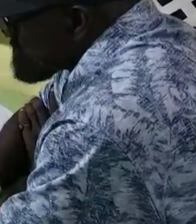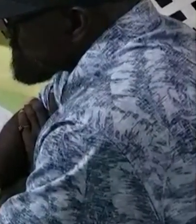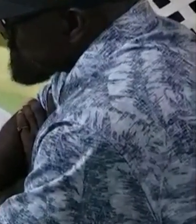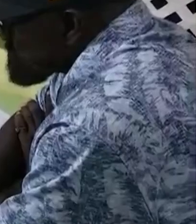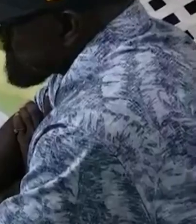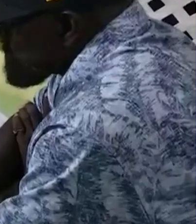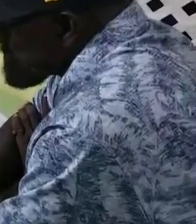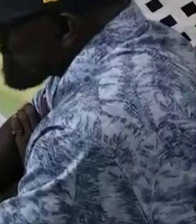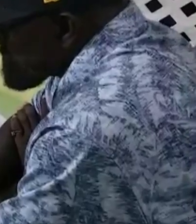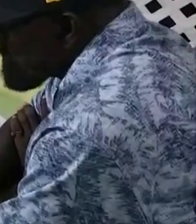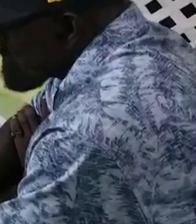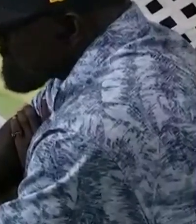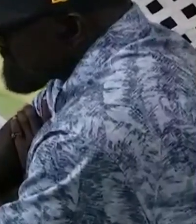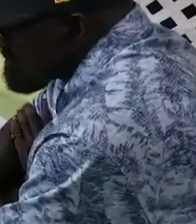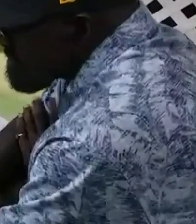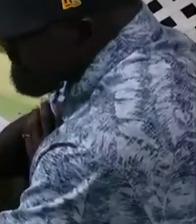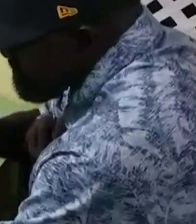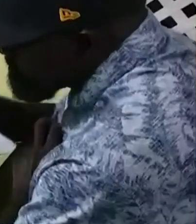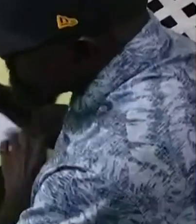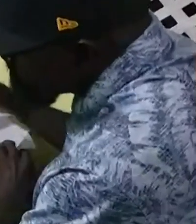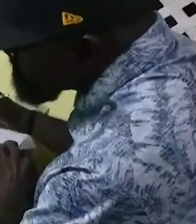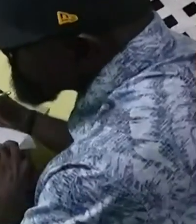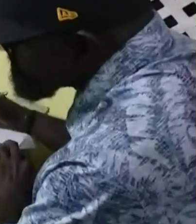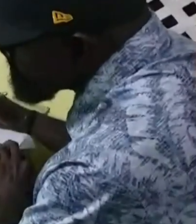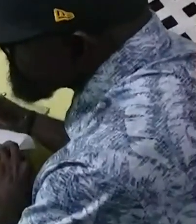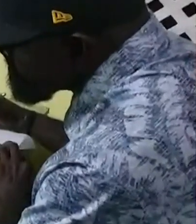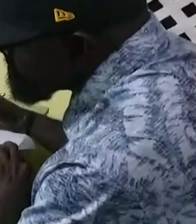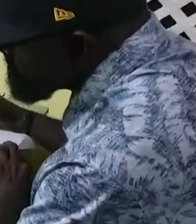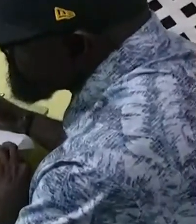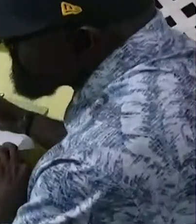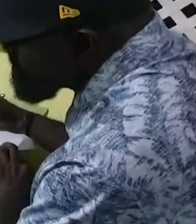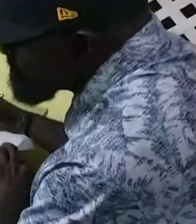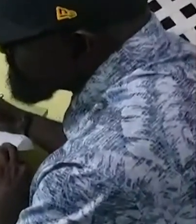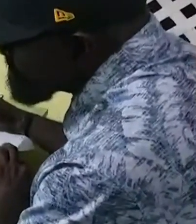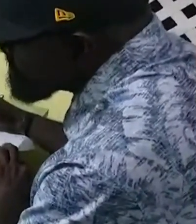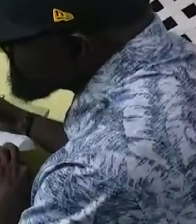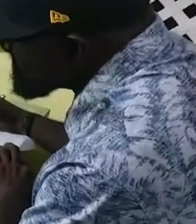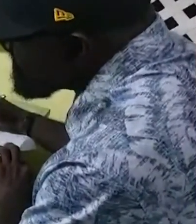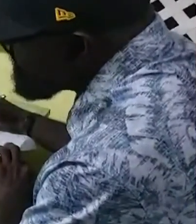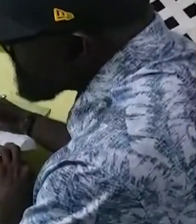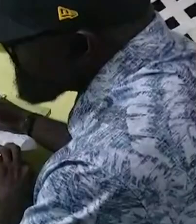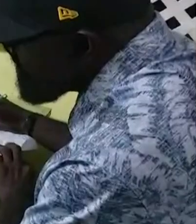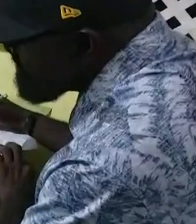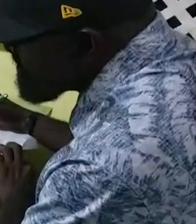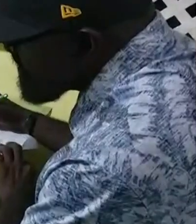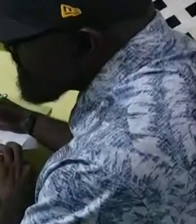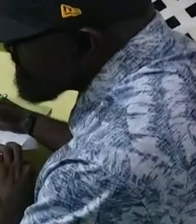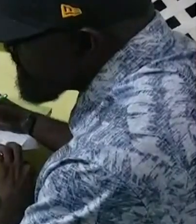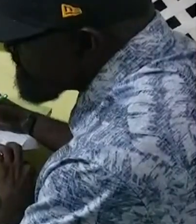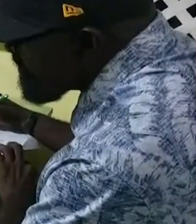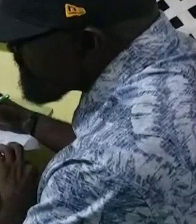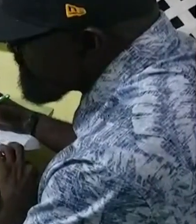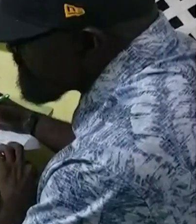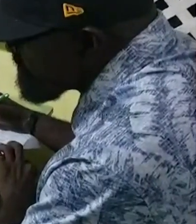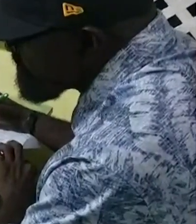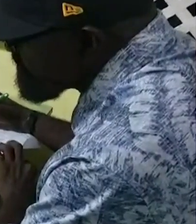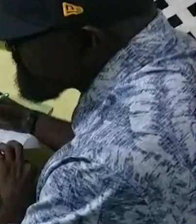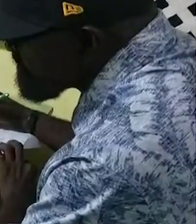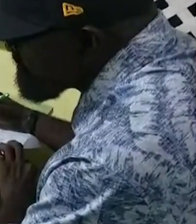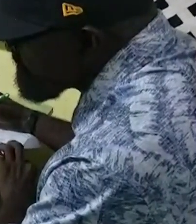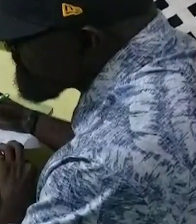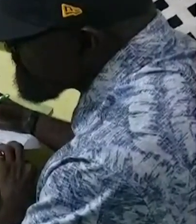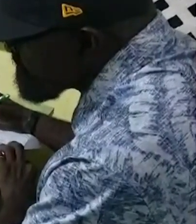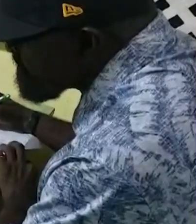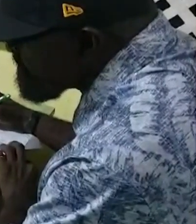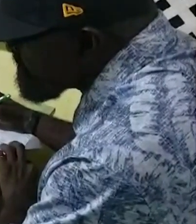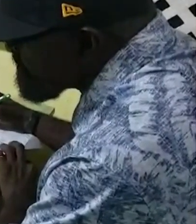rival Jack Francis, who's second on 10 points, on Thursday in round 5. Richard Grisette also had 10 points after